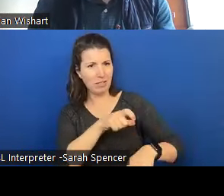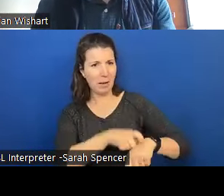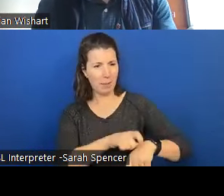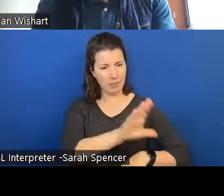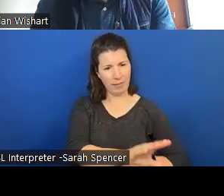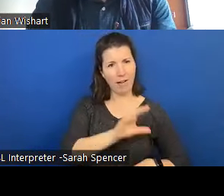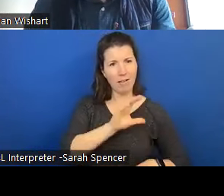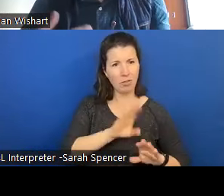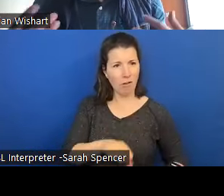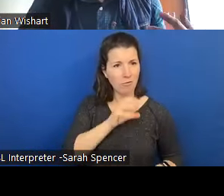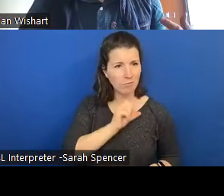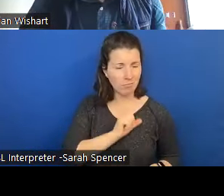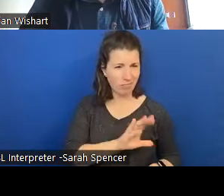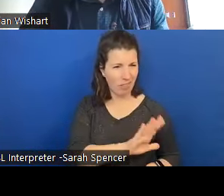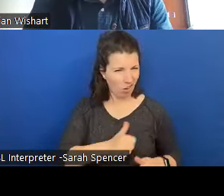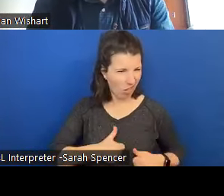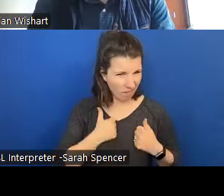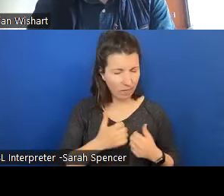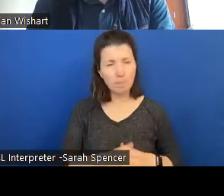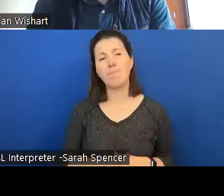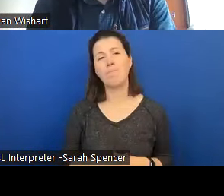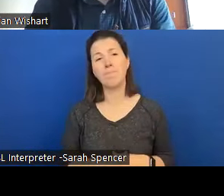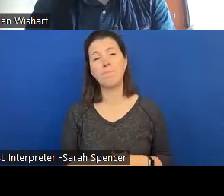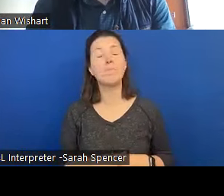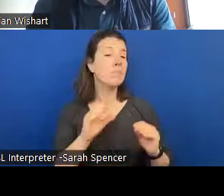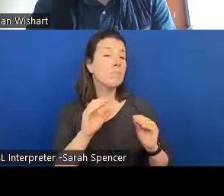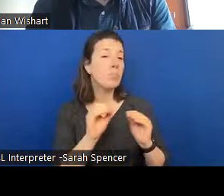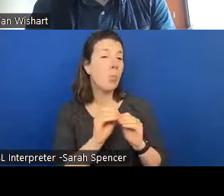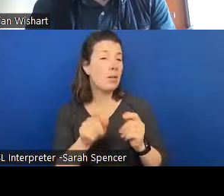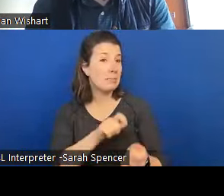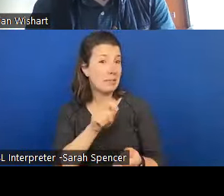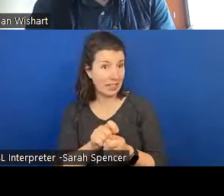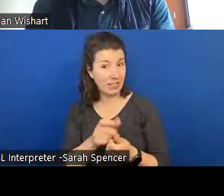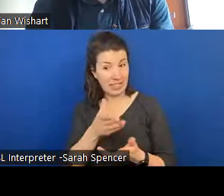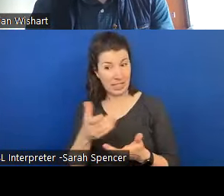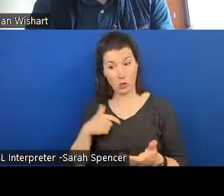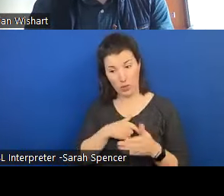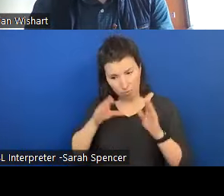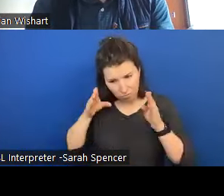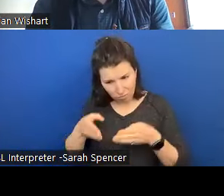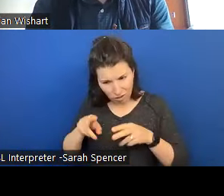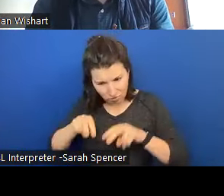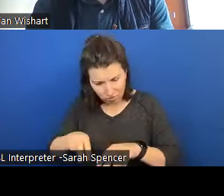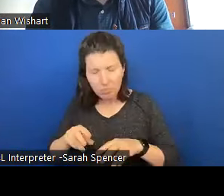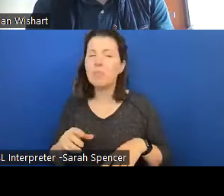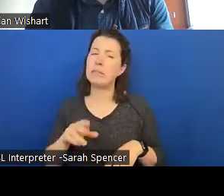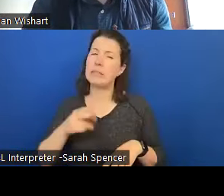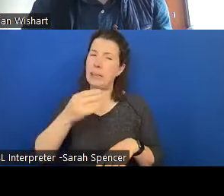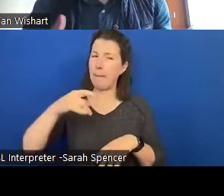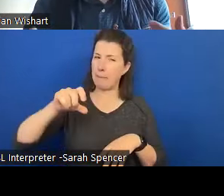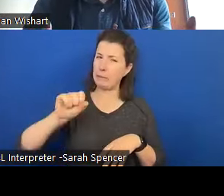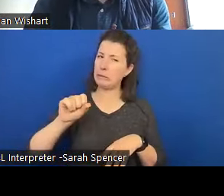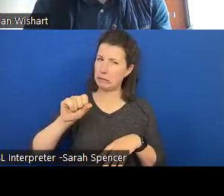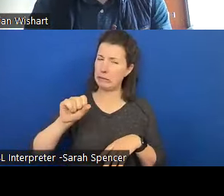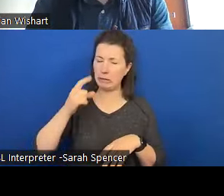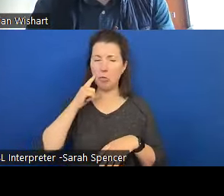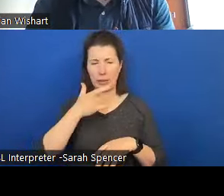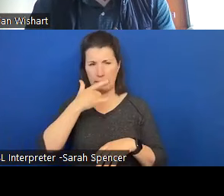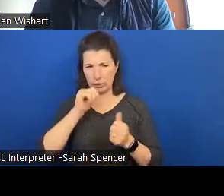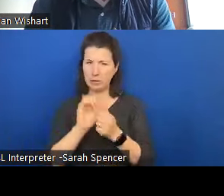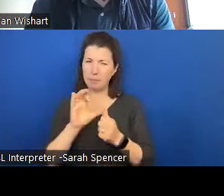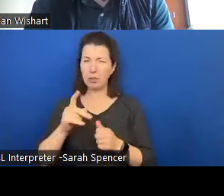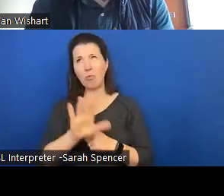More of a specific concern that we watch in our children with cerebral palsy is their hips. This is something that, around age